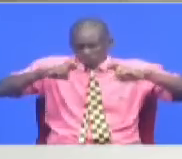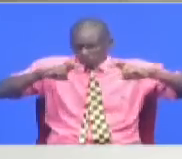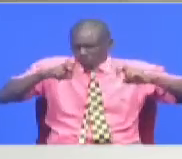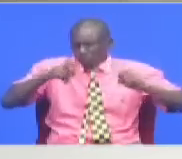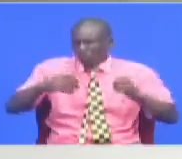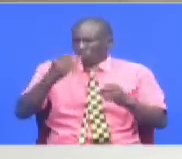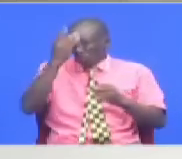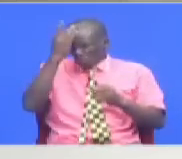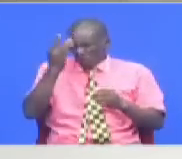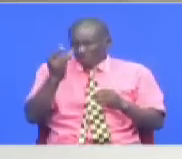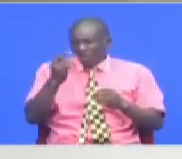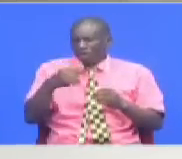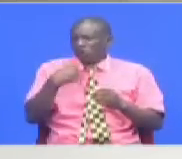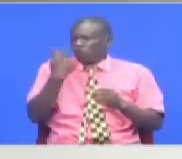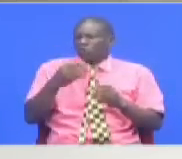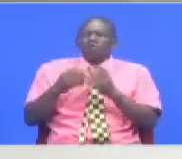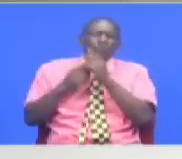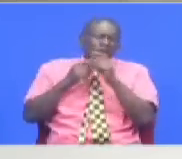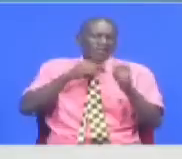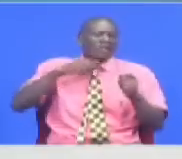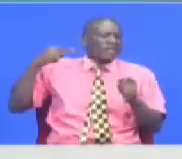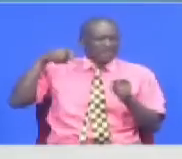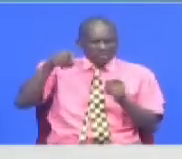Gina Kirori, NTV.